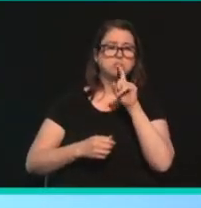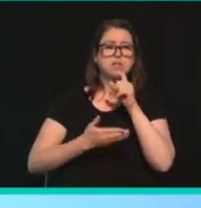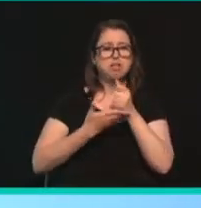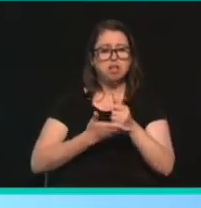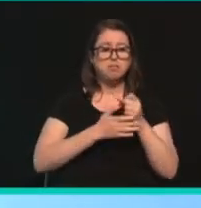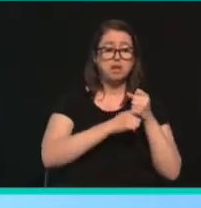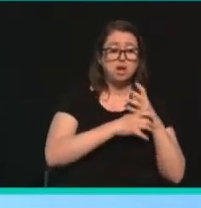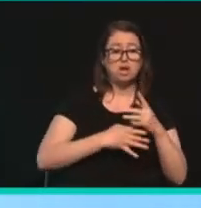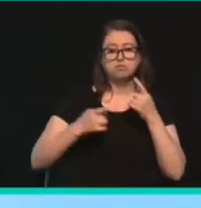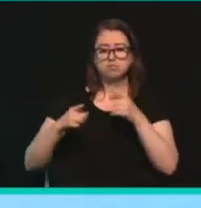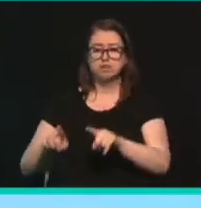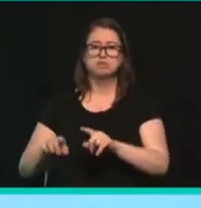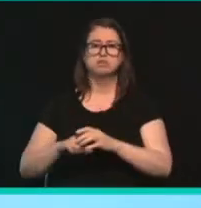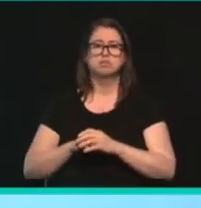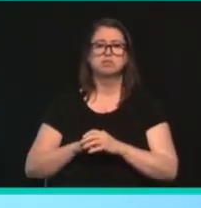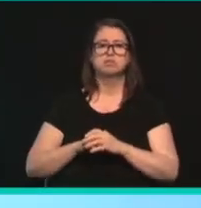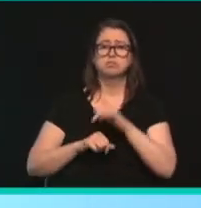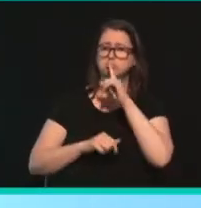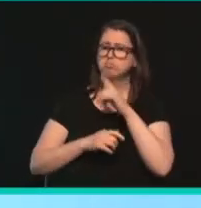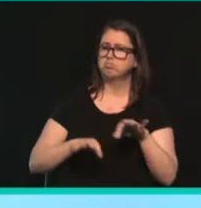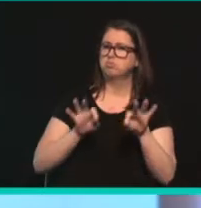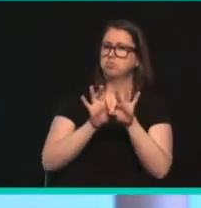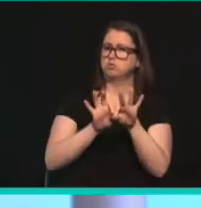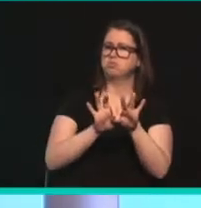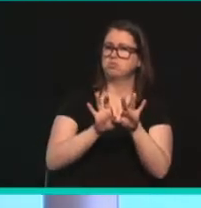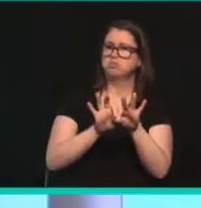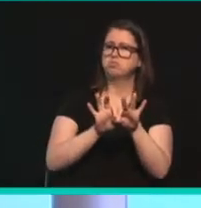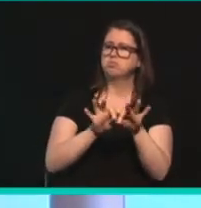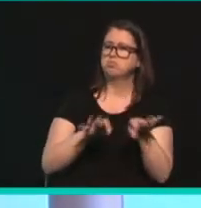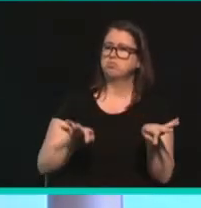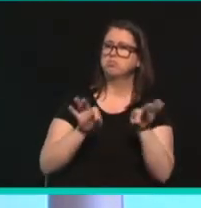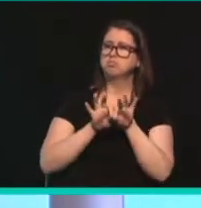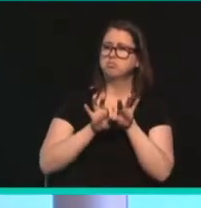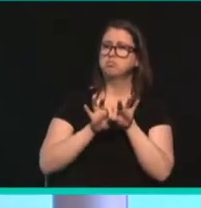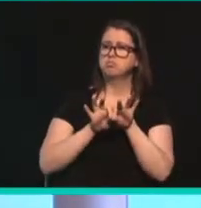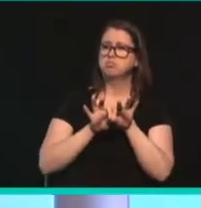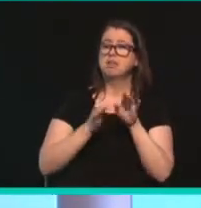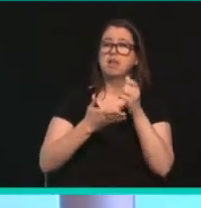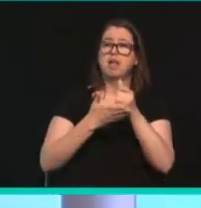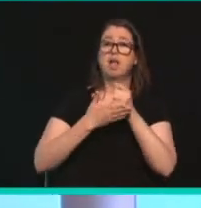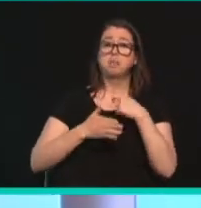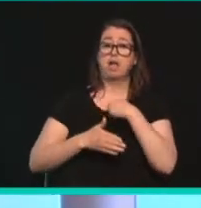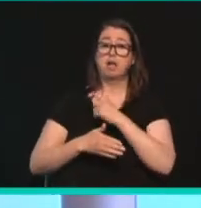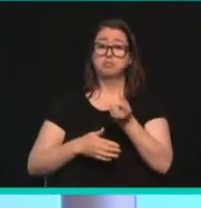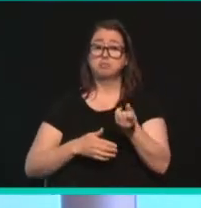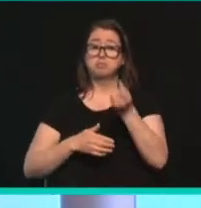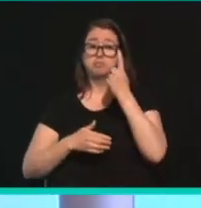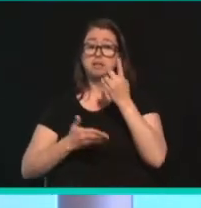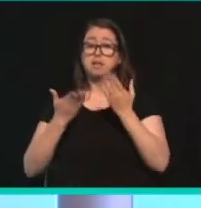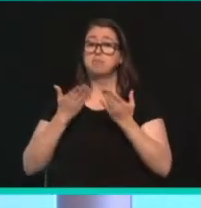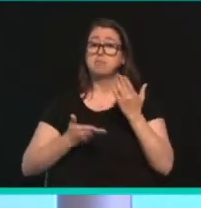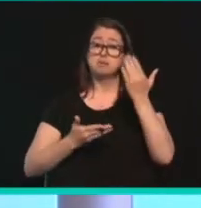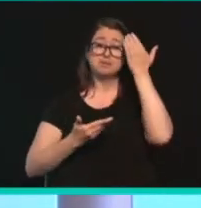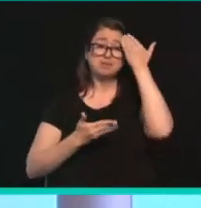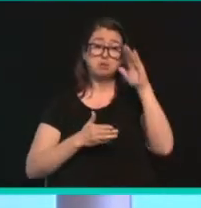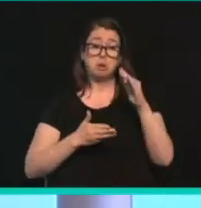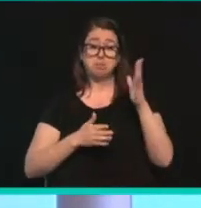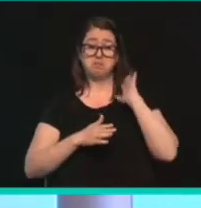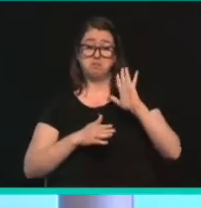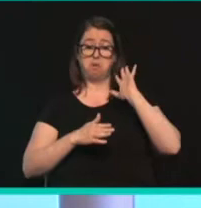effect. And this is crucial. It helps us to discover things that we may not even know to even